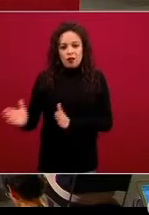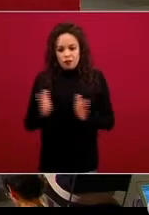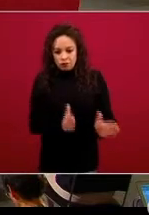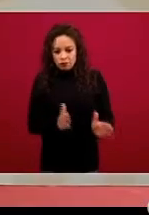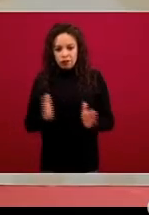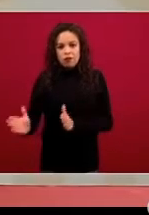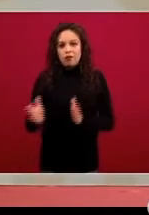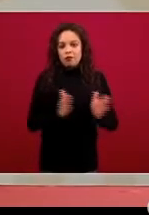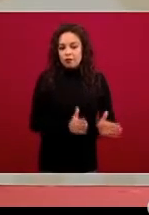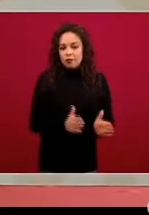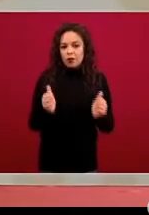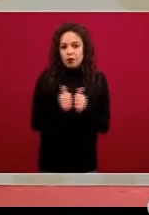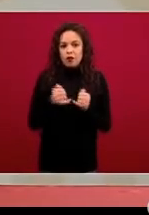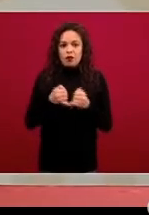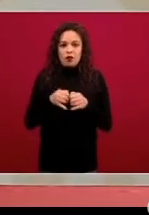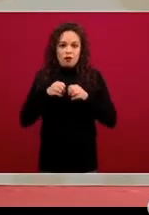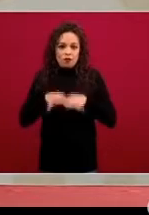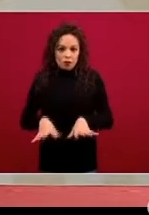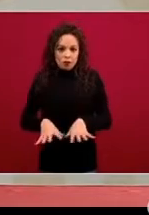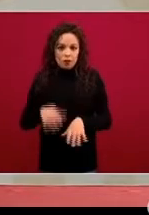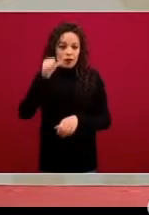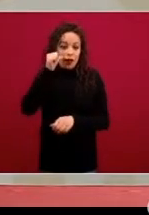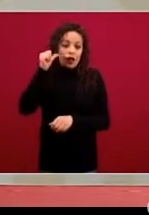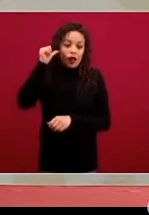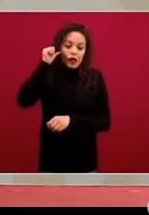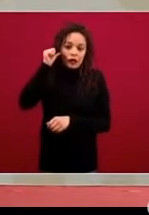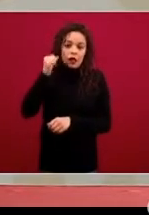that causes confusion.